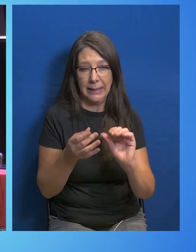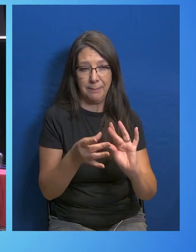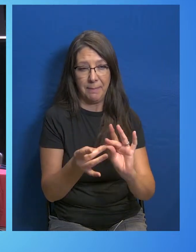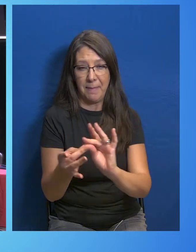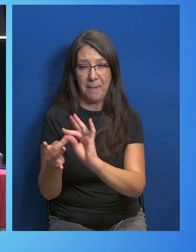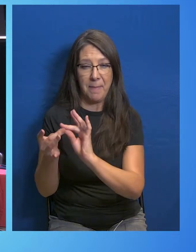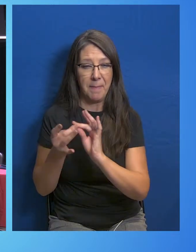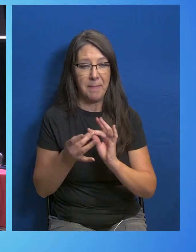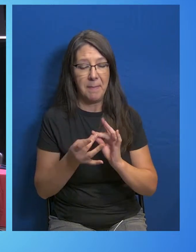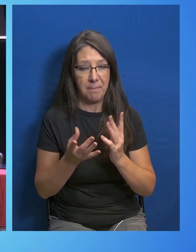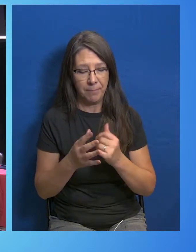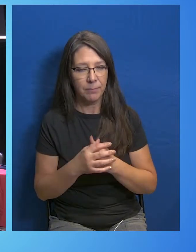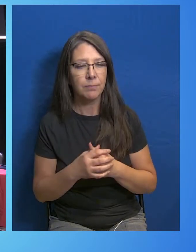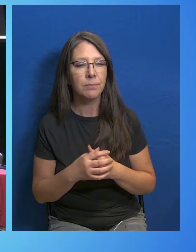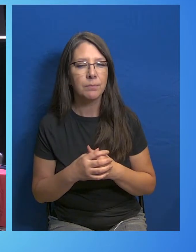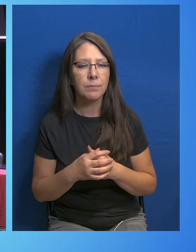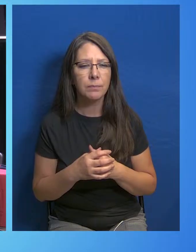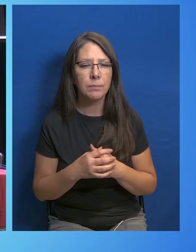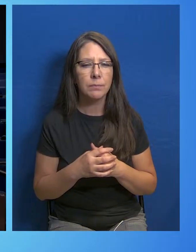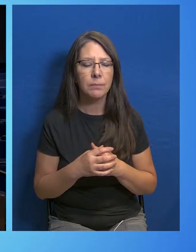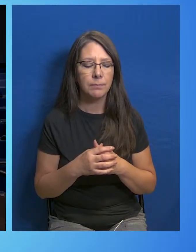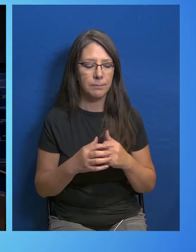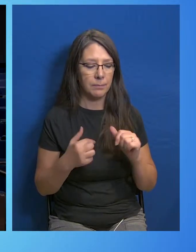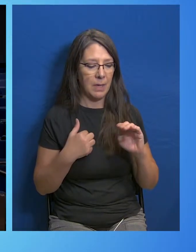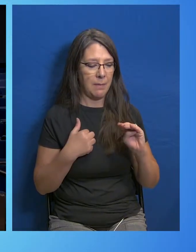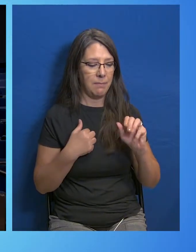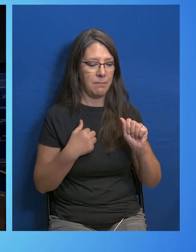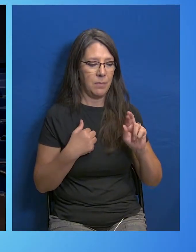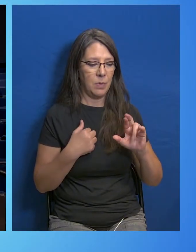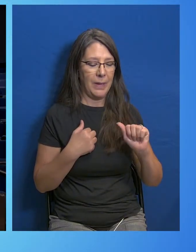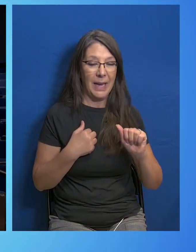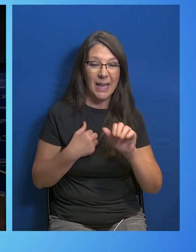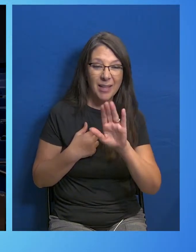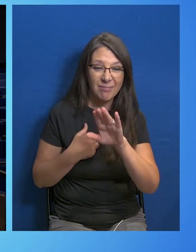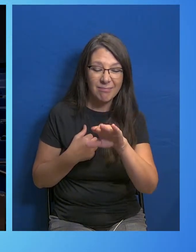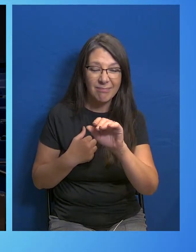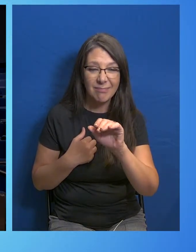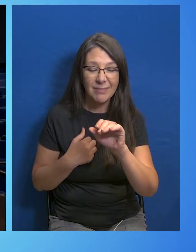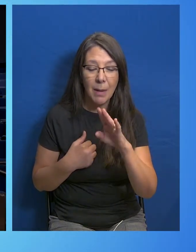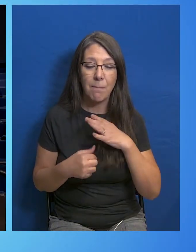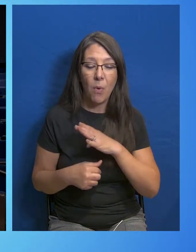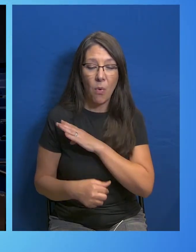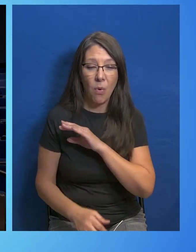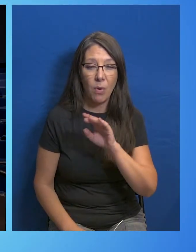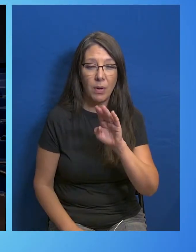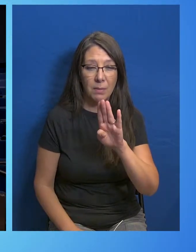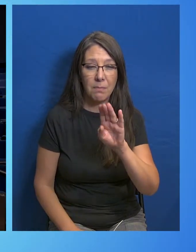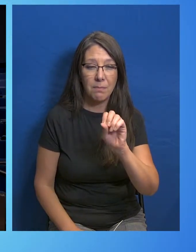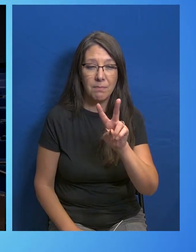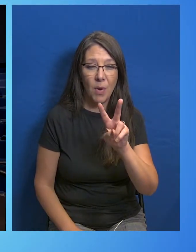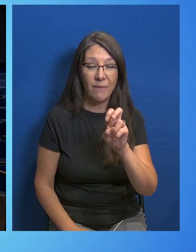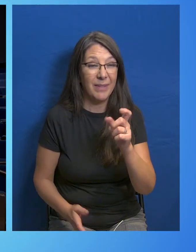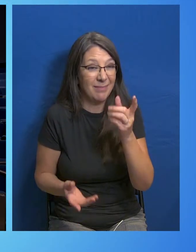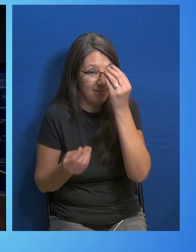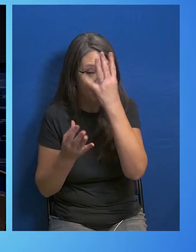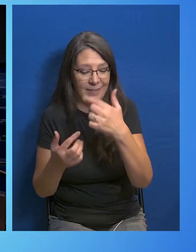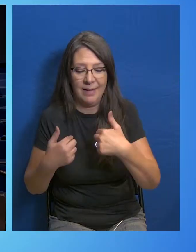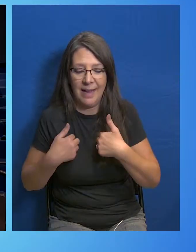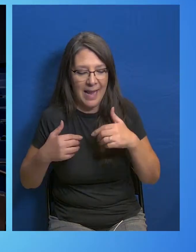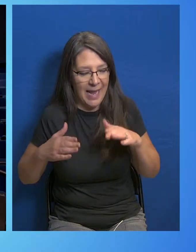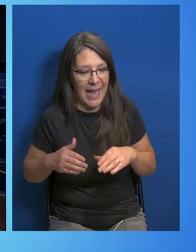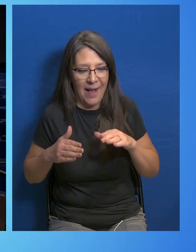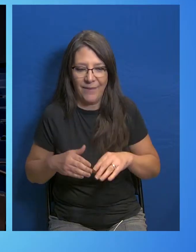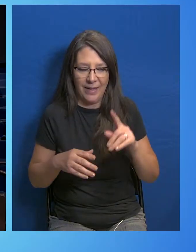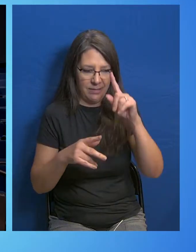Board Member Bove, I have not done that research. I don't know, but if you like, I